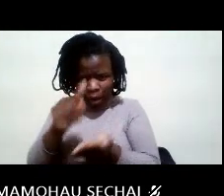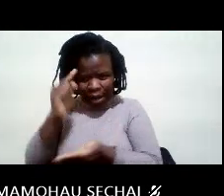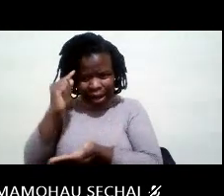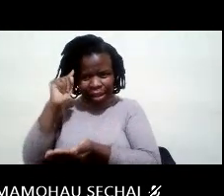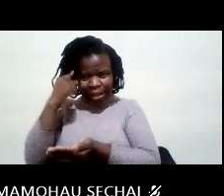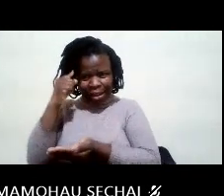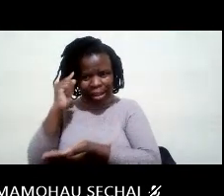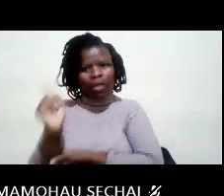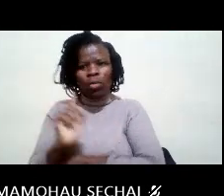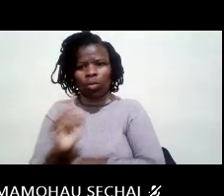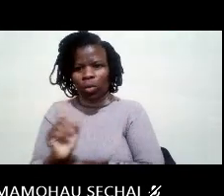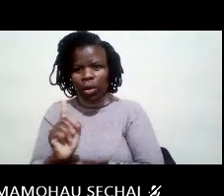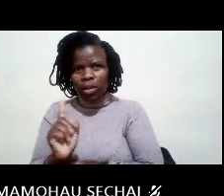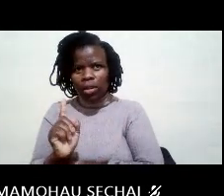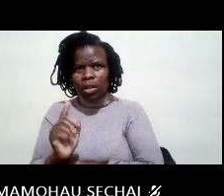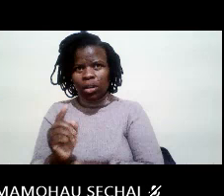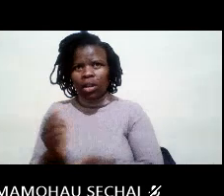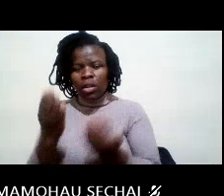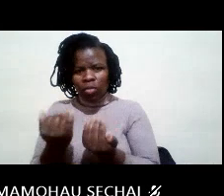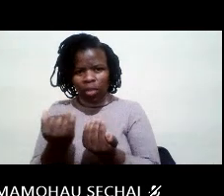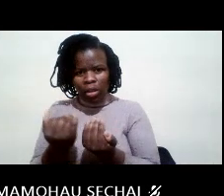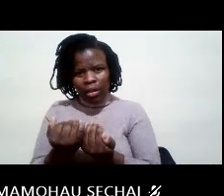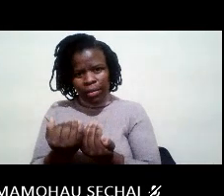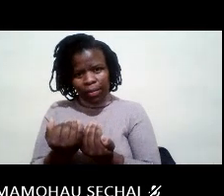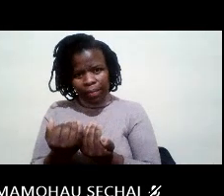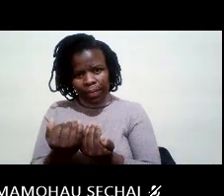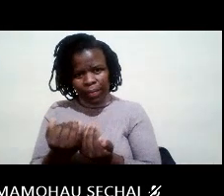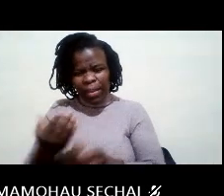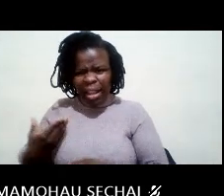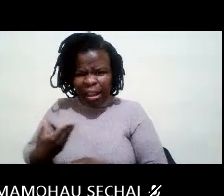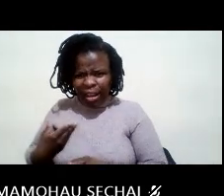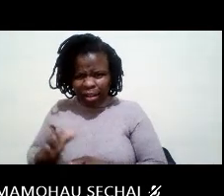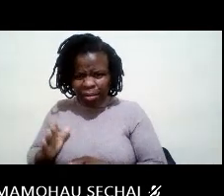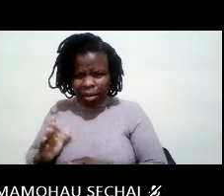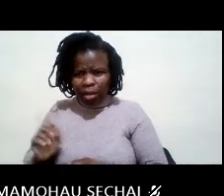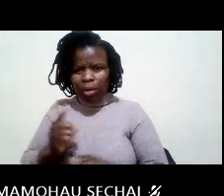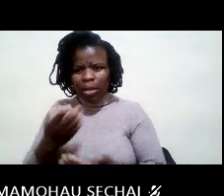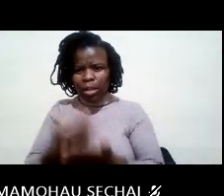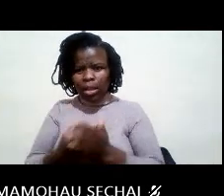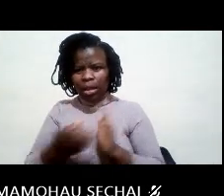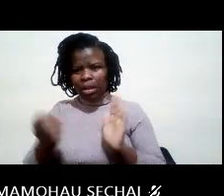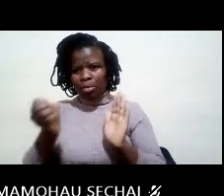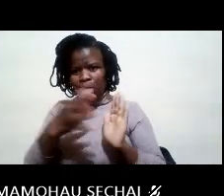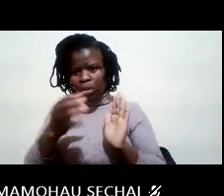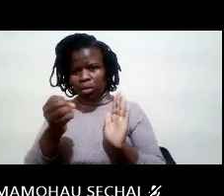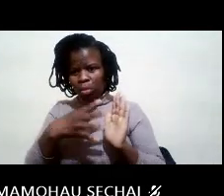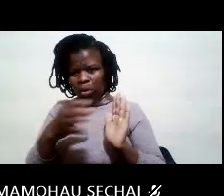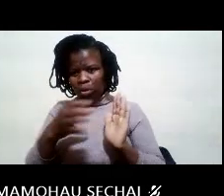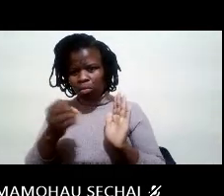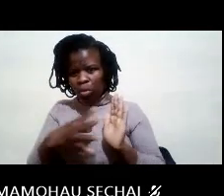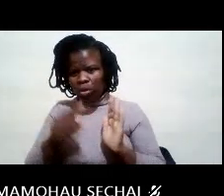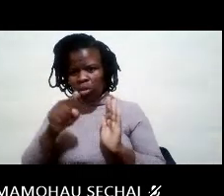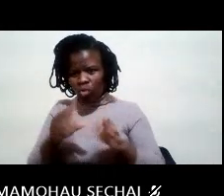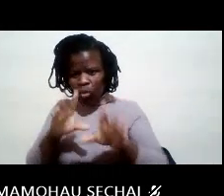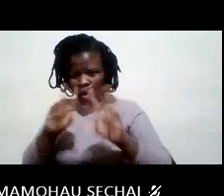podcast or something else. So we don't want just not to post in the forum or to put in a Word document. Here, we want you